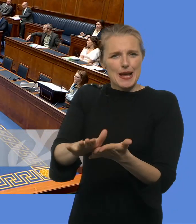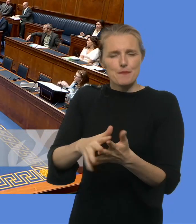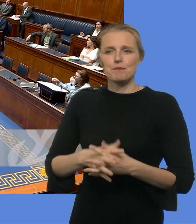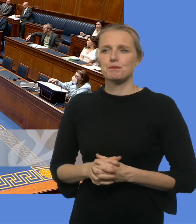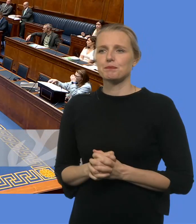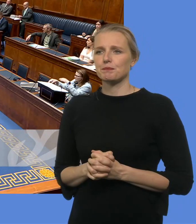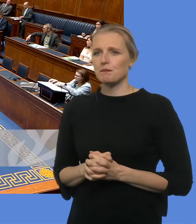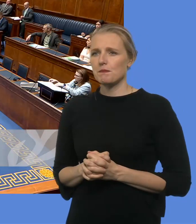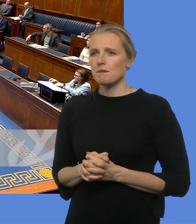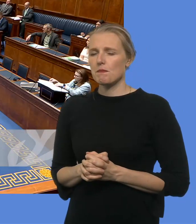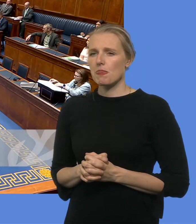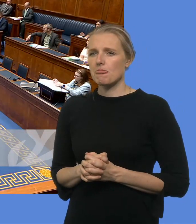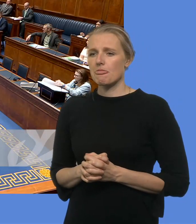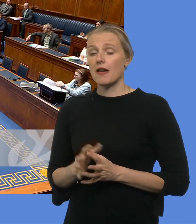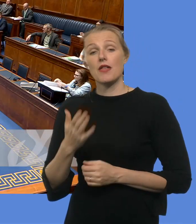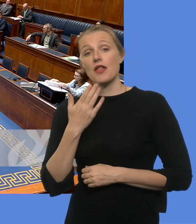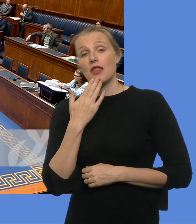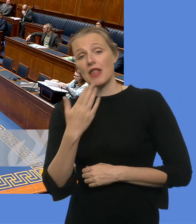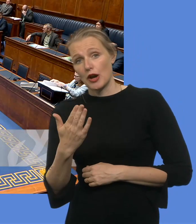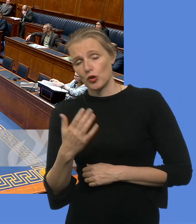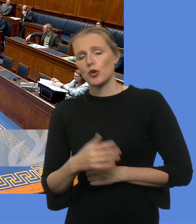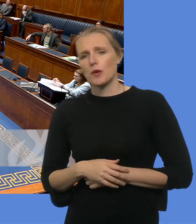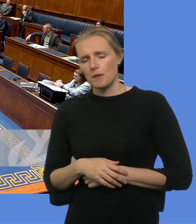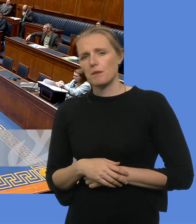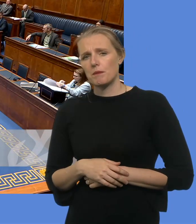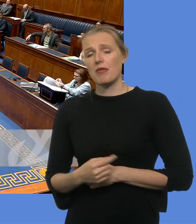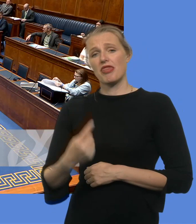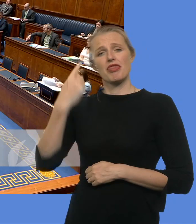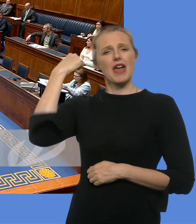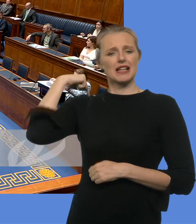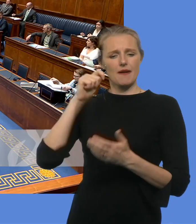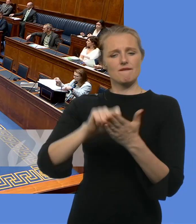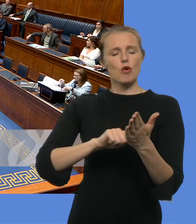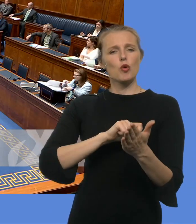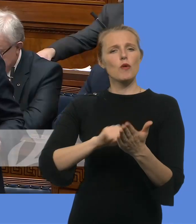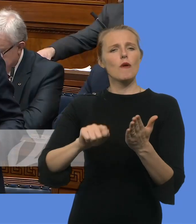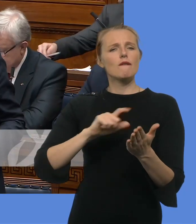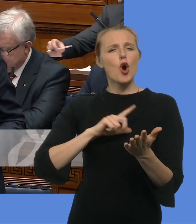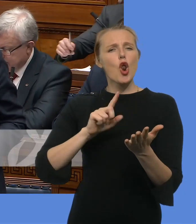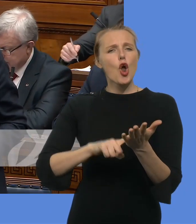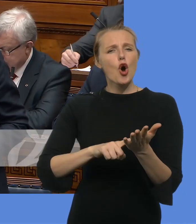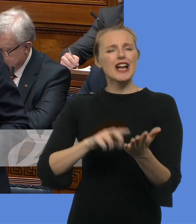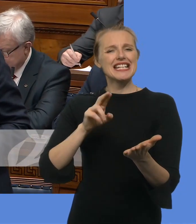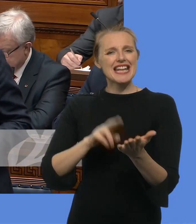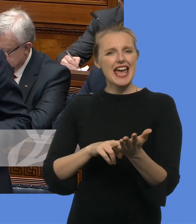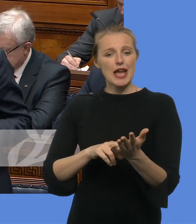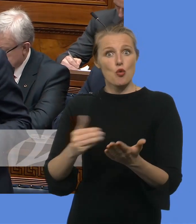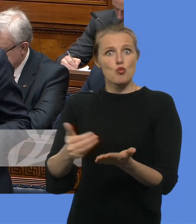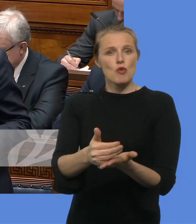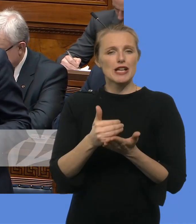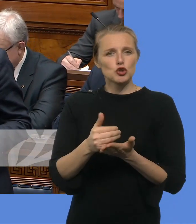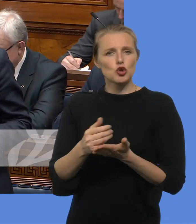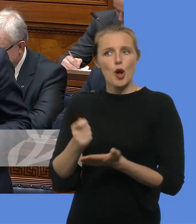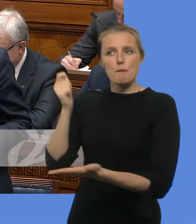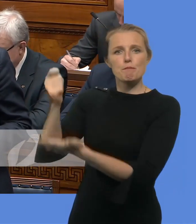Deputy Speaker, Minister, when we all voted for a Lough Neagh rescue plan motion, including your party some weeks ago, the most